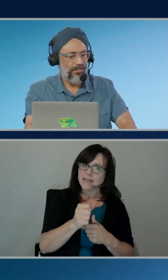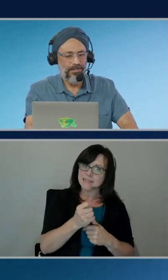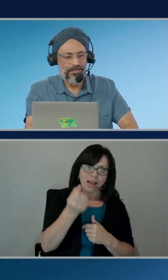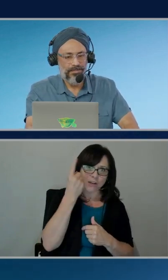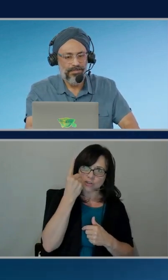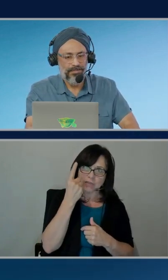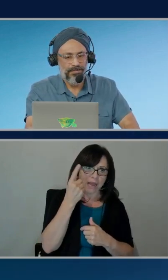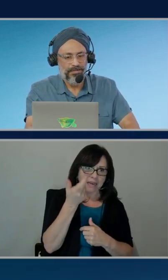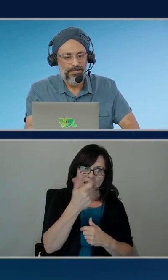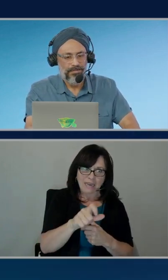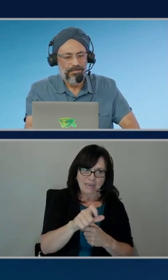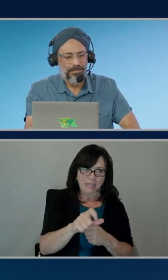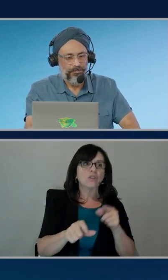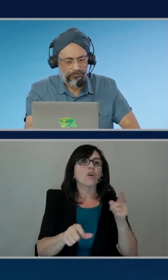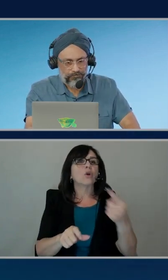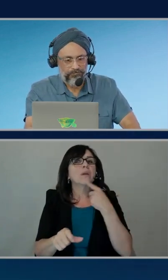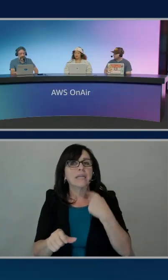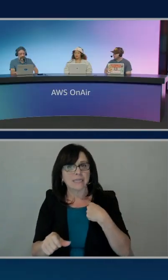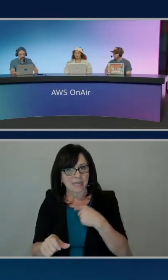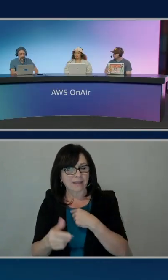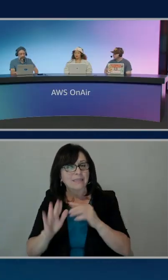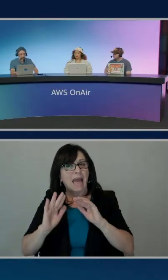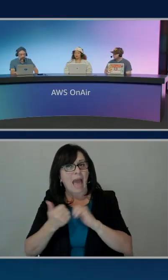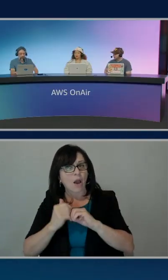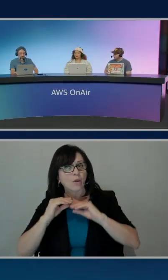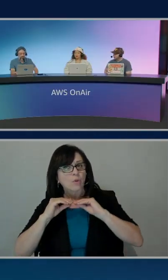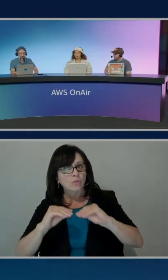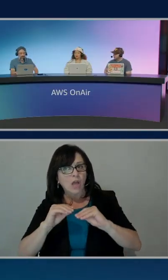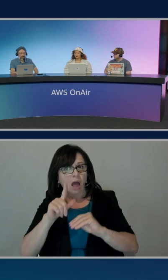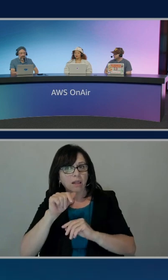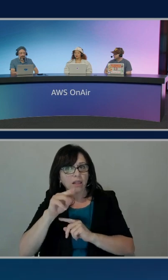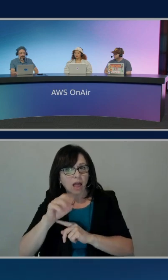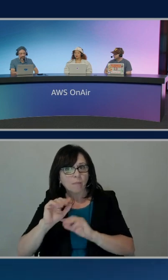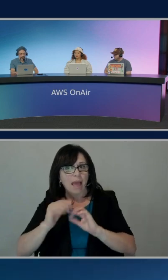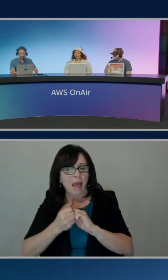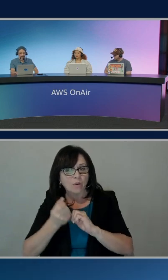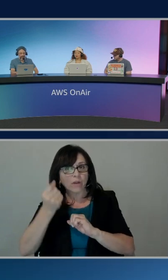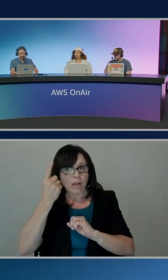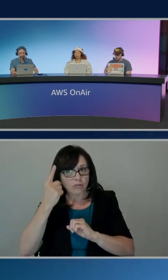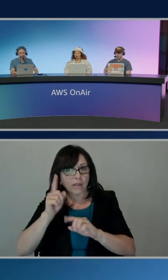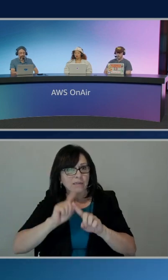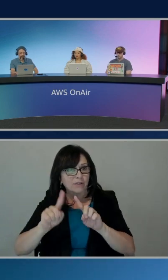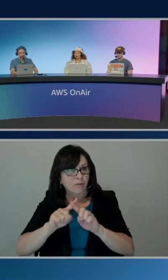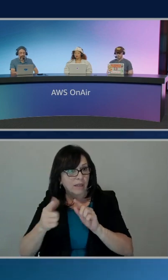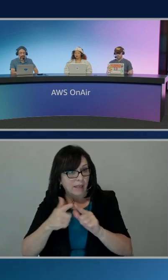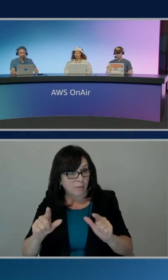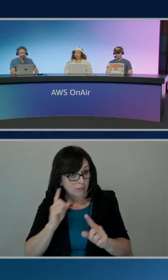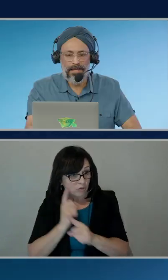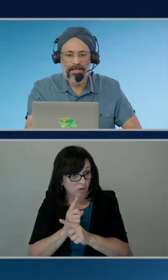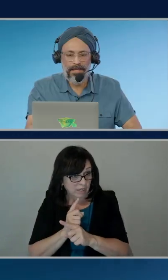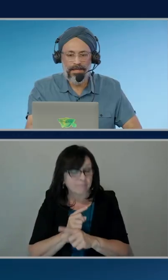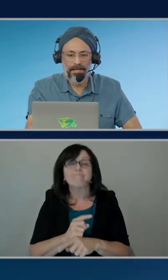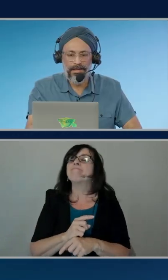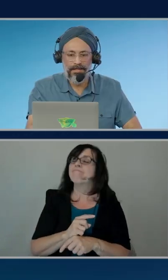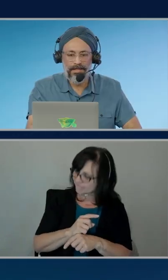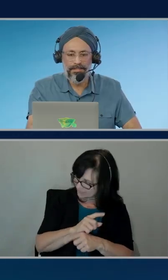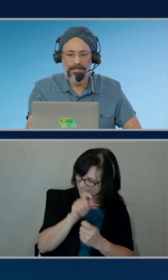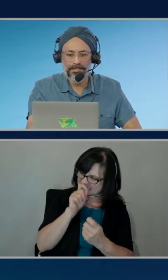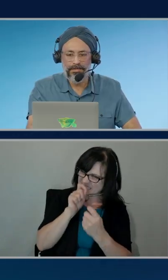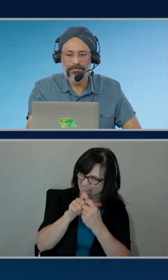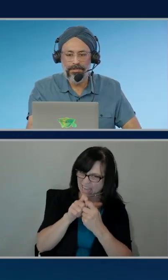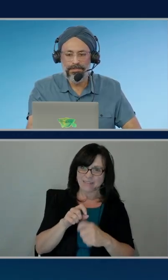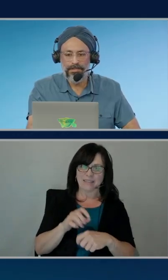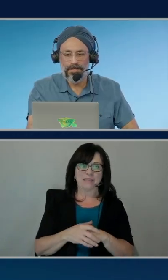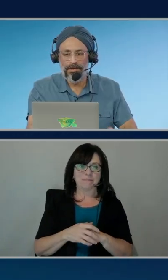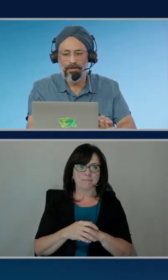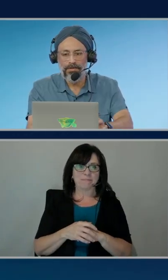So you're going to tell us how you taught Llama how to understand these languages. Exactly. Right? Exactly. Okay. Right. And I'll take a